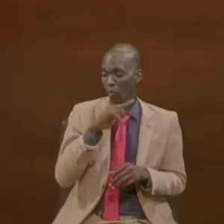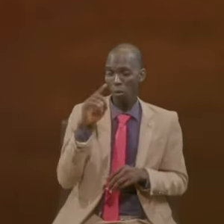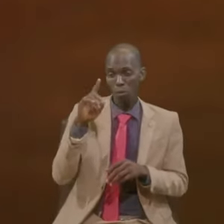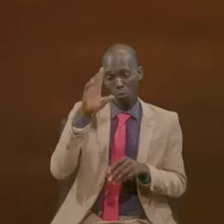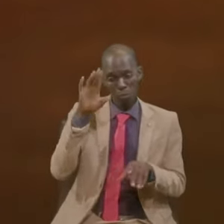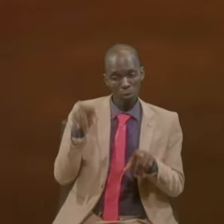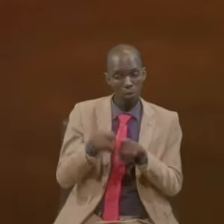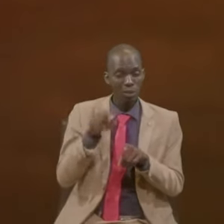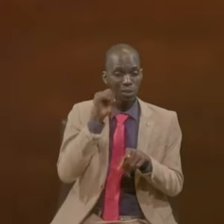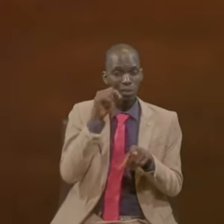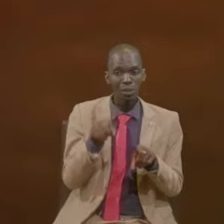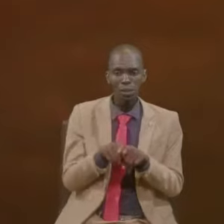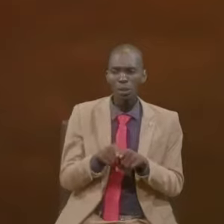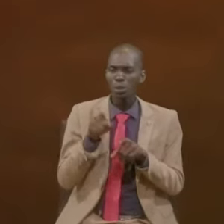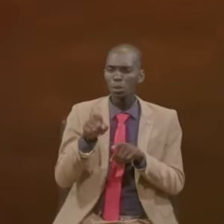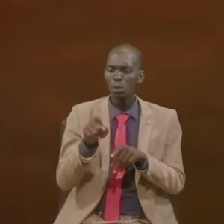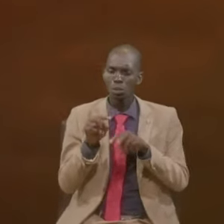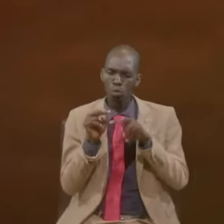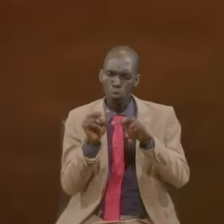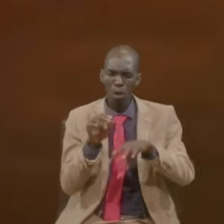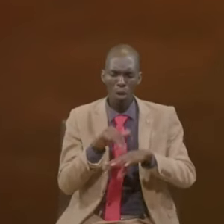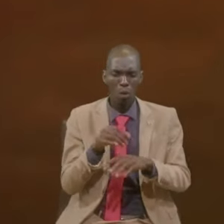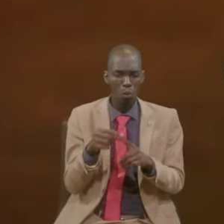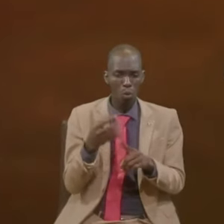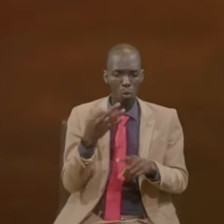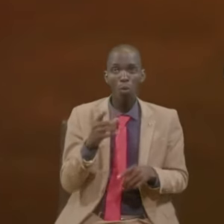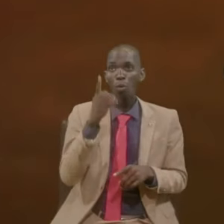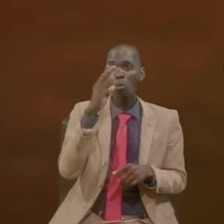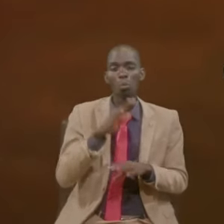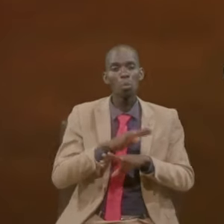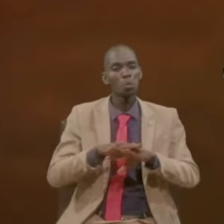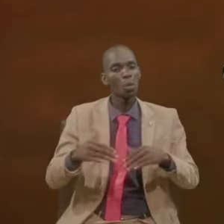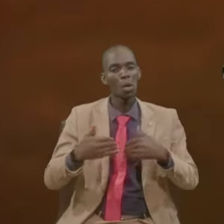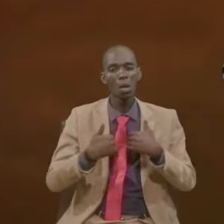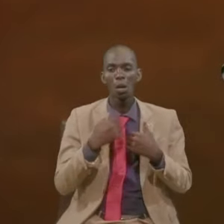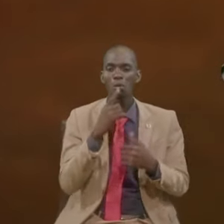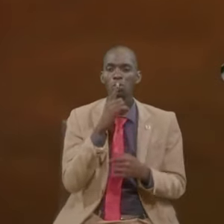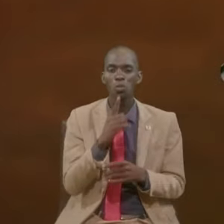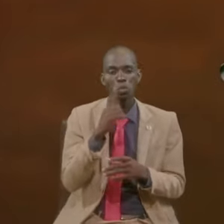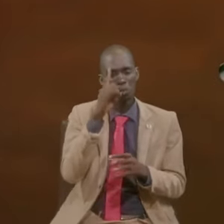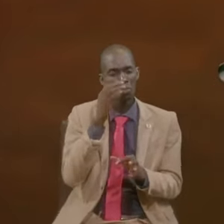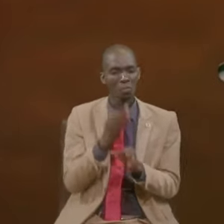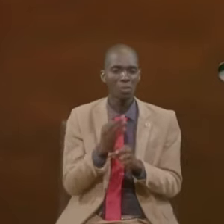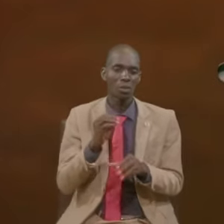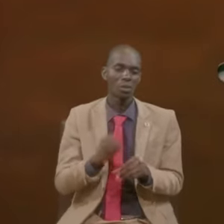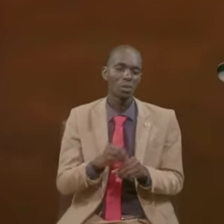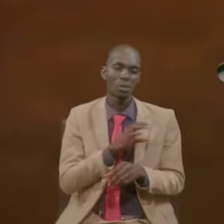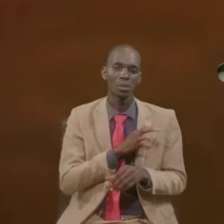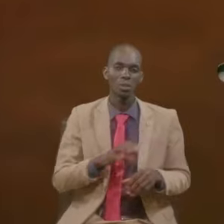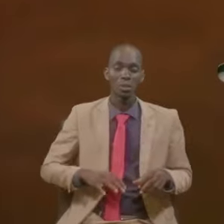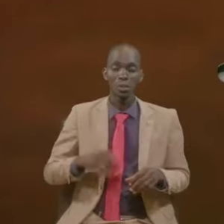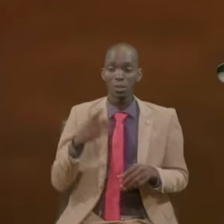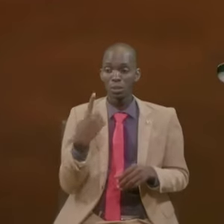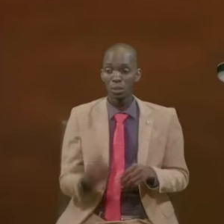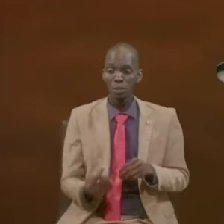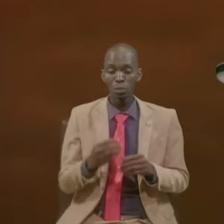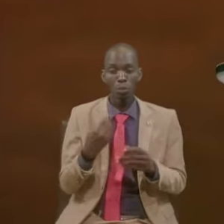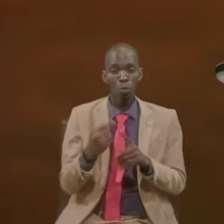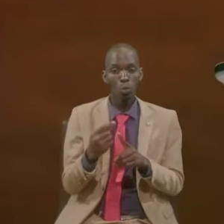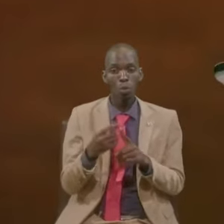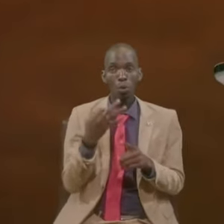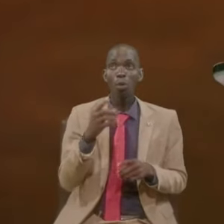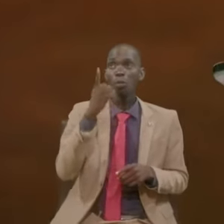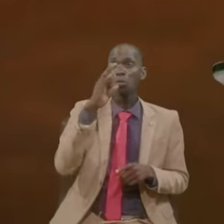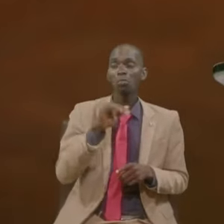do not have the true faith in Christ. The penetration of the word of God is not